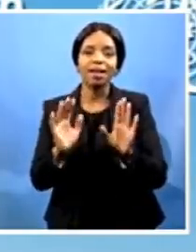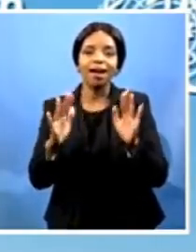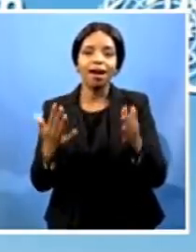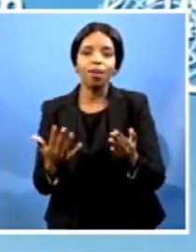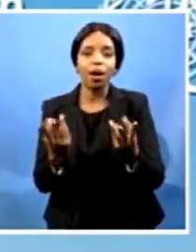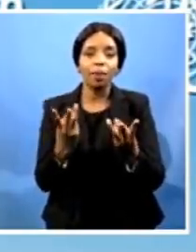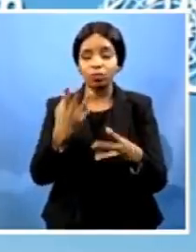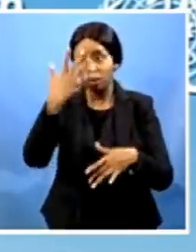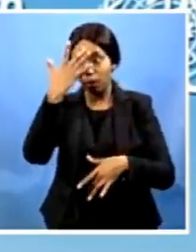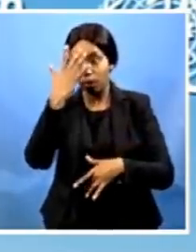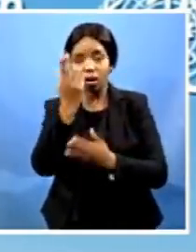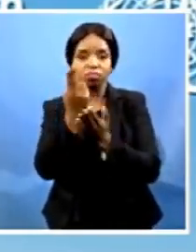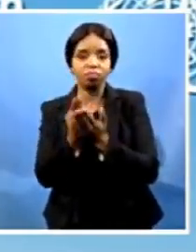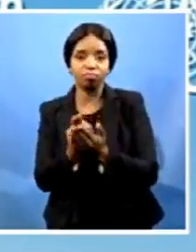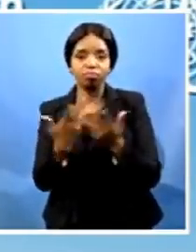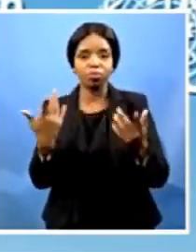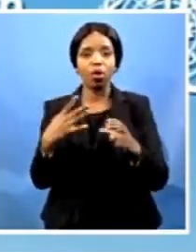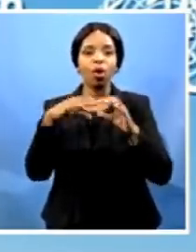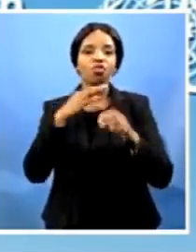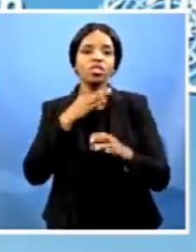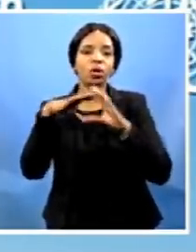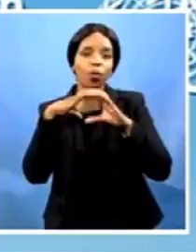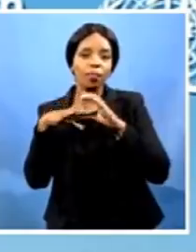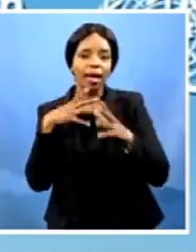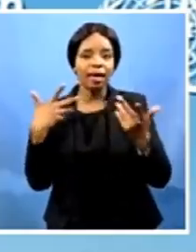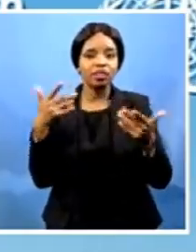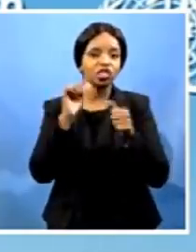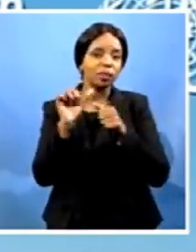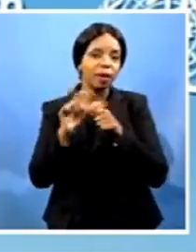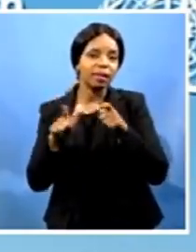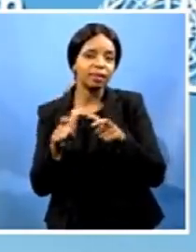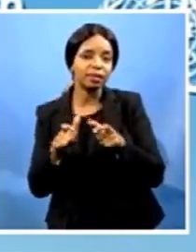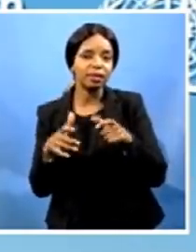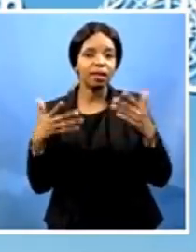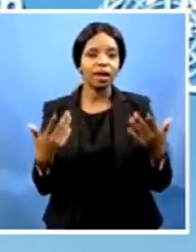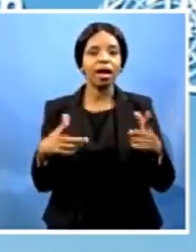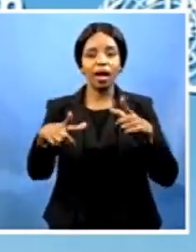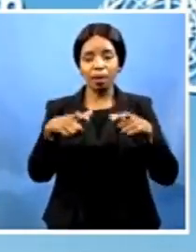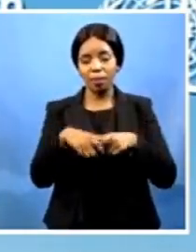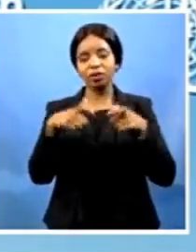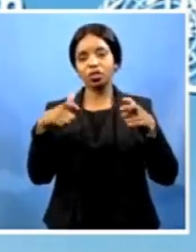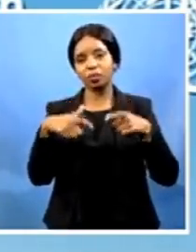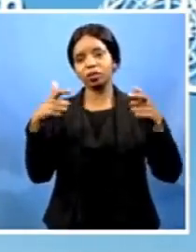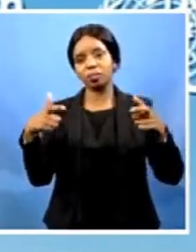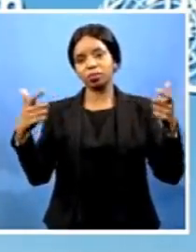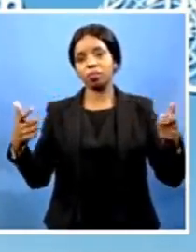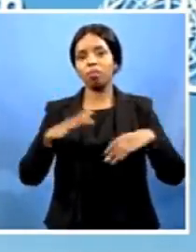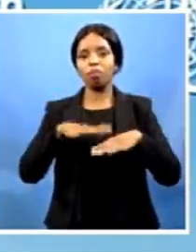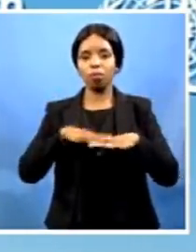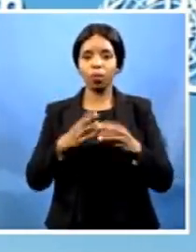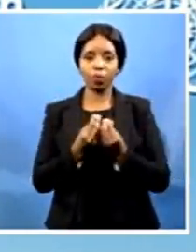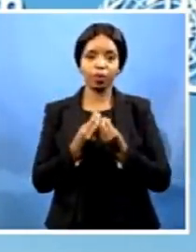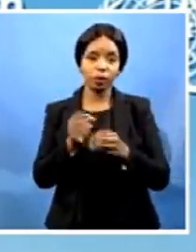lab capacity, data management, and much, much more. We have also brought